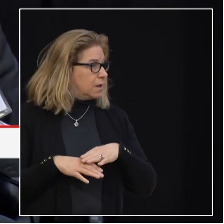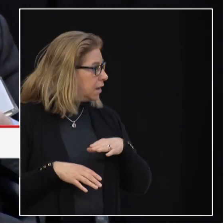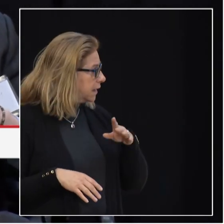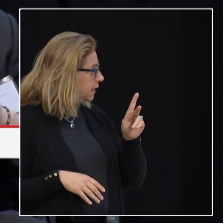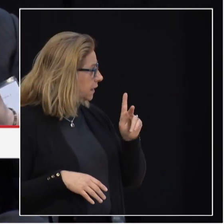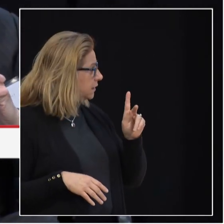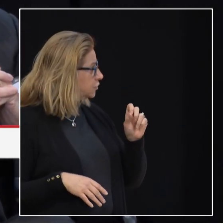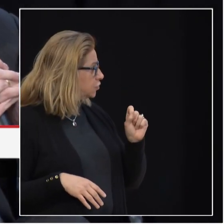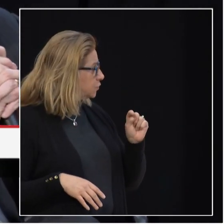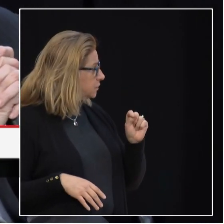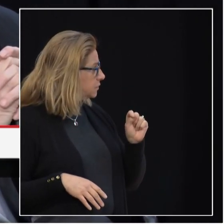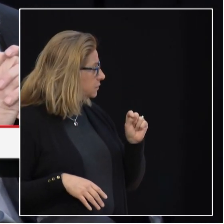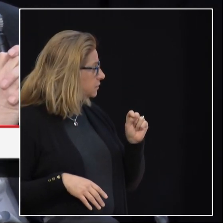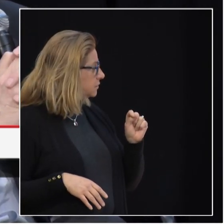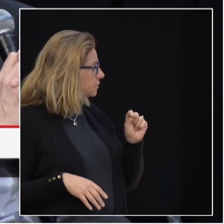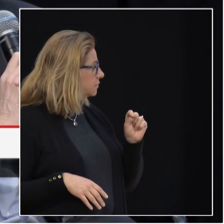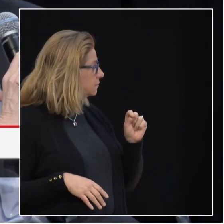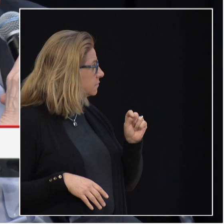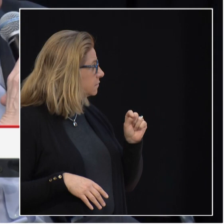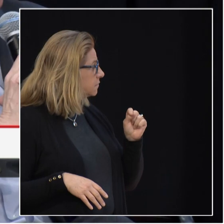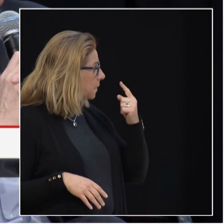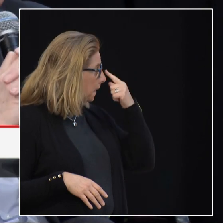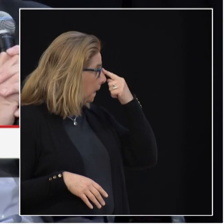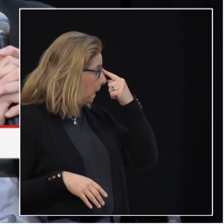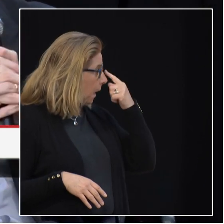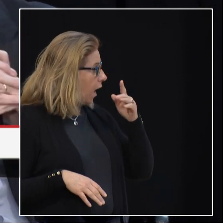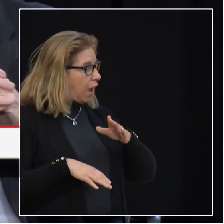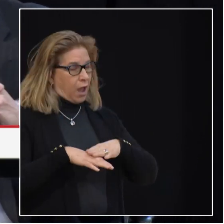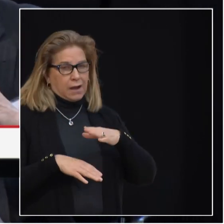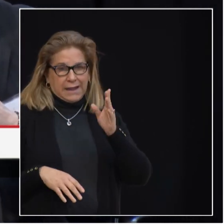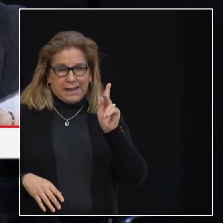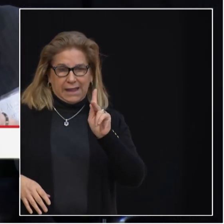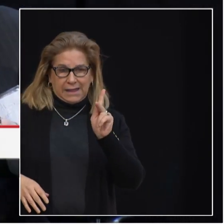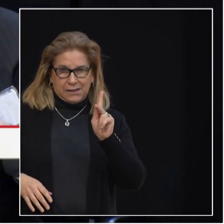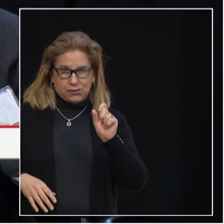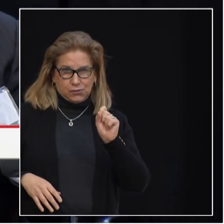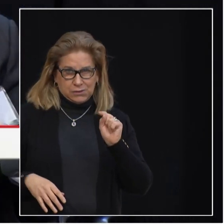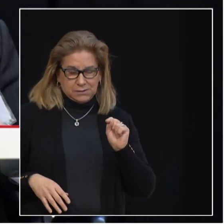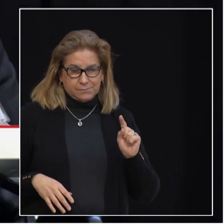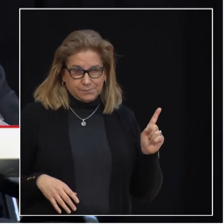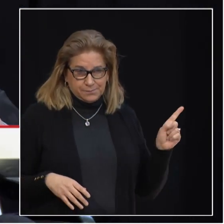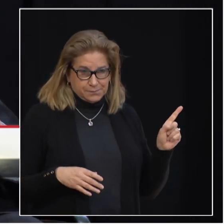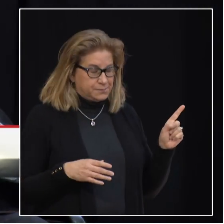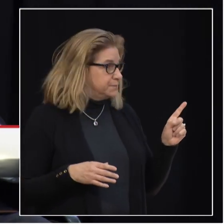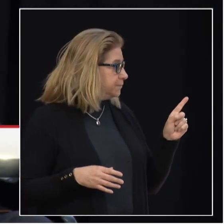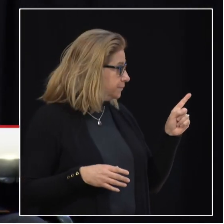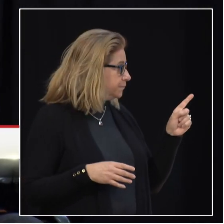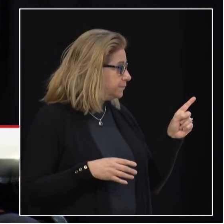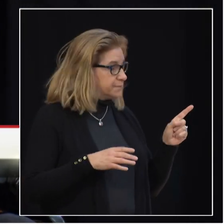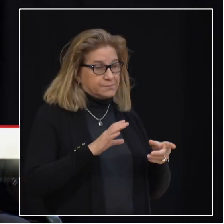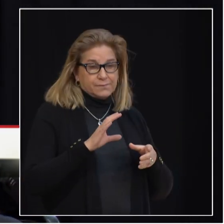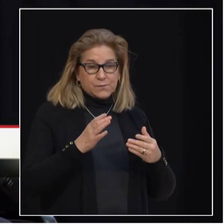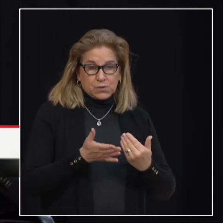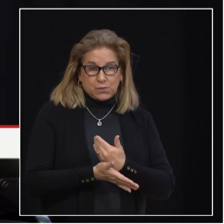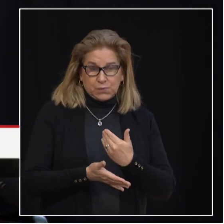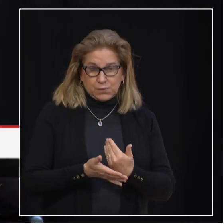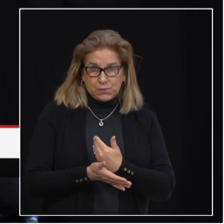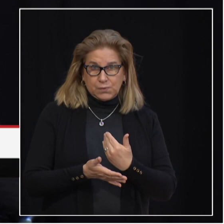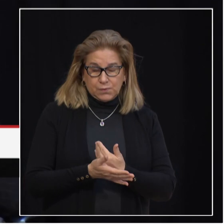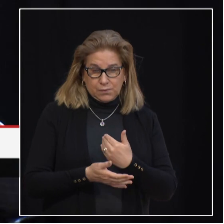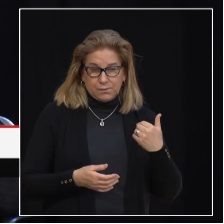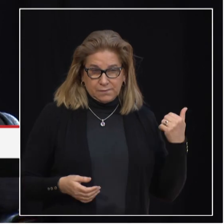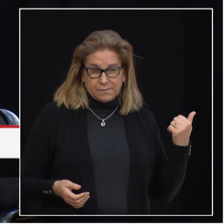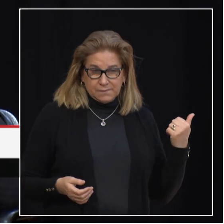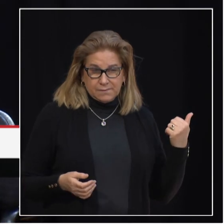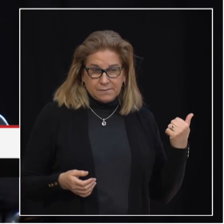This is actually, it's New York Avenue. We are through the design and permitting process, and we're working